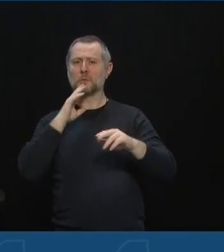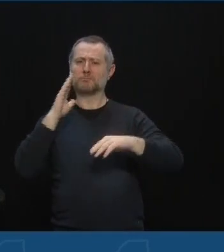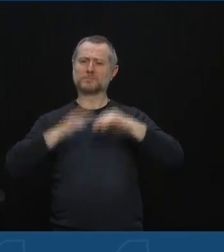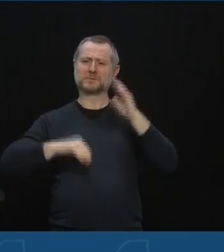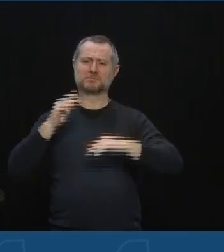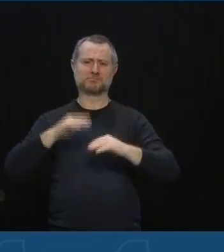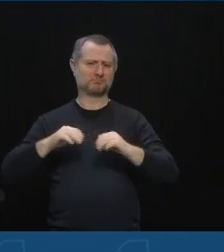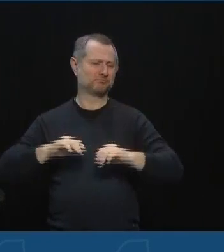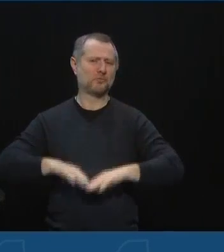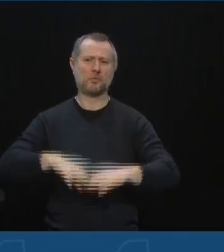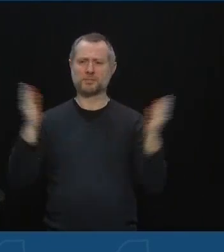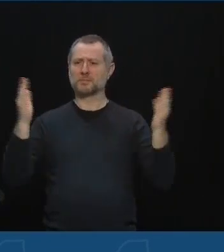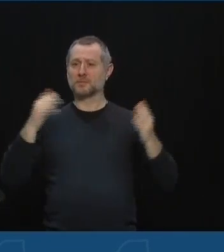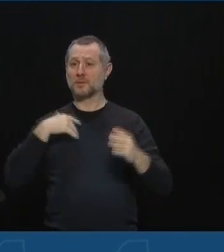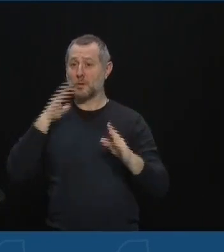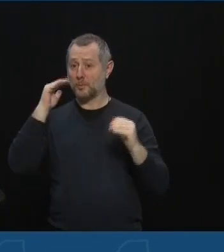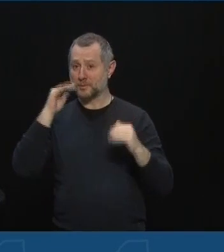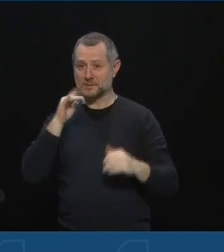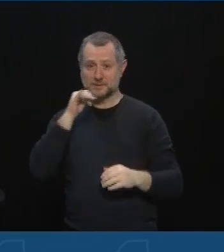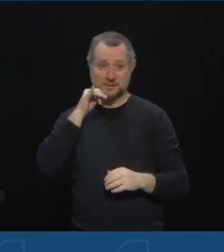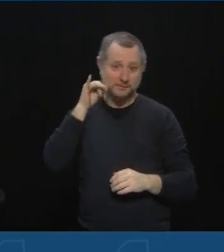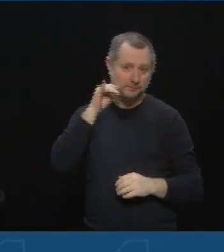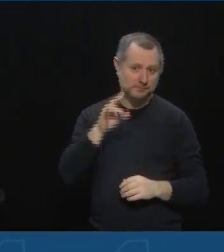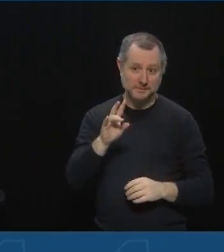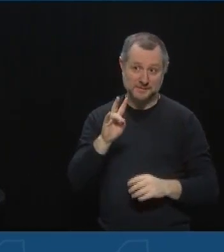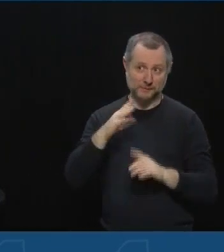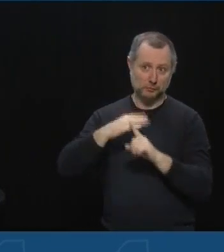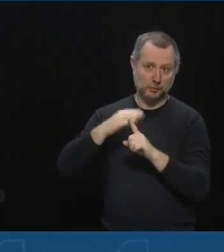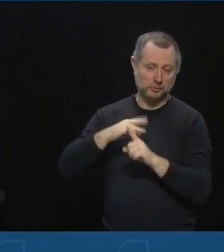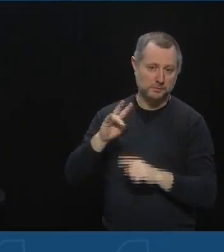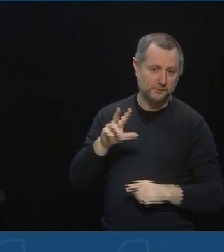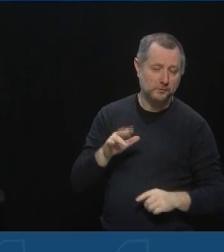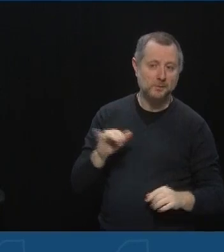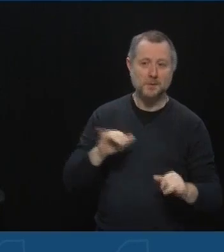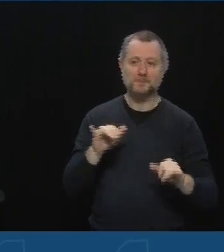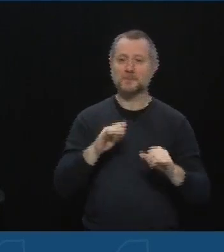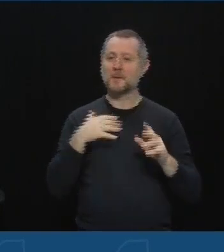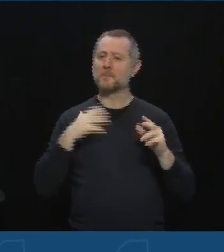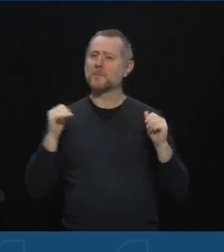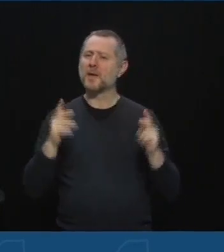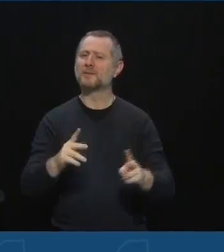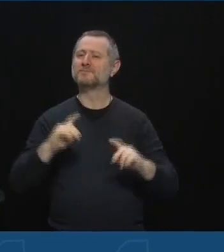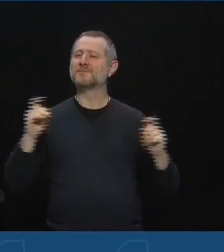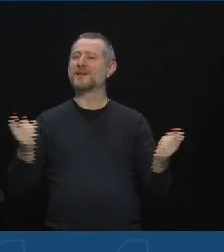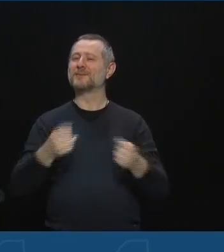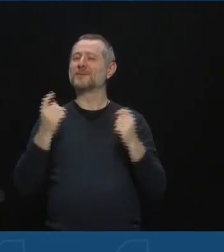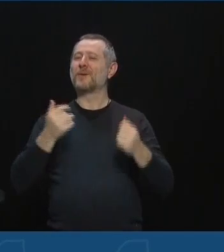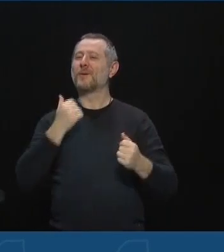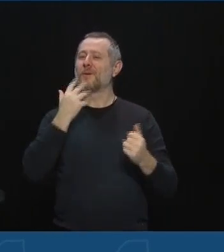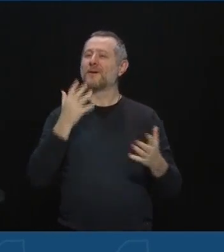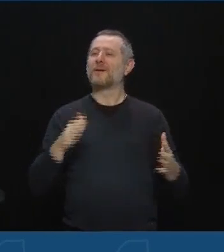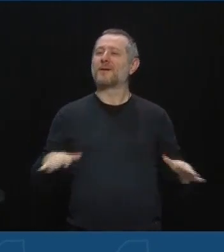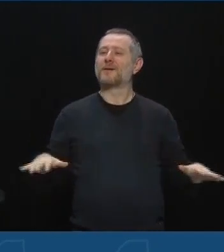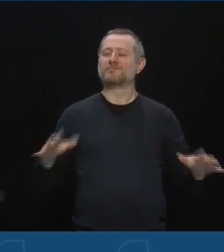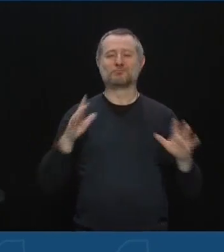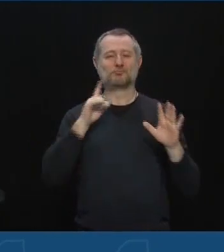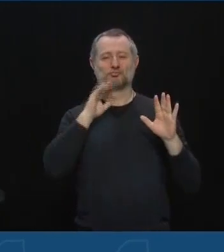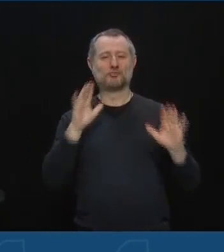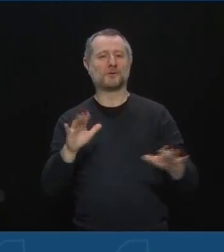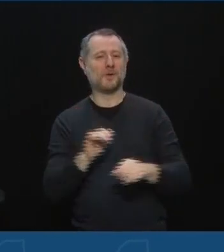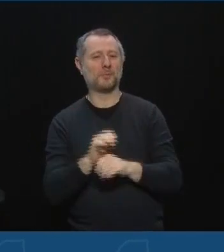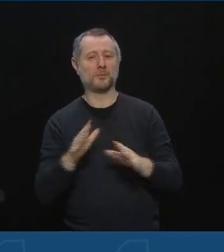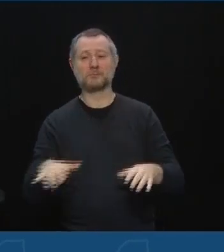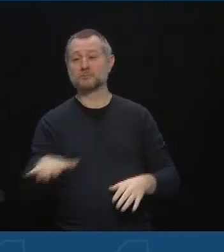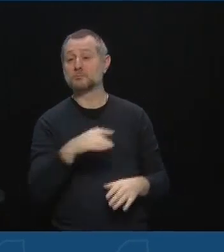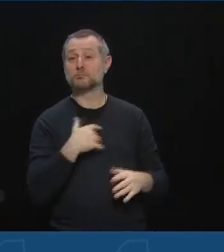73 degrees again like we did yesterday. And I want to come back to celebrate, again, the brilliance behind this idea that you talk to the